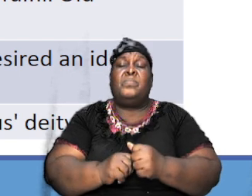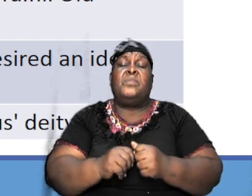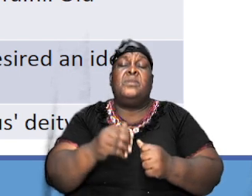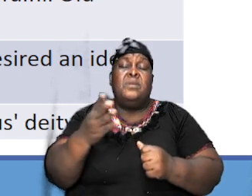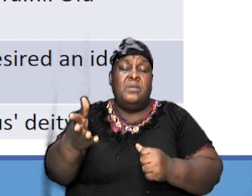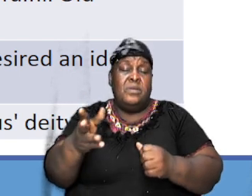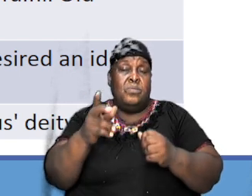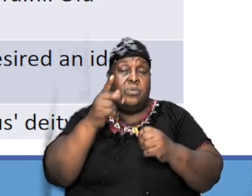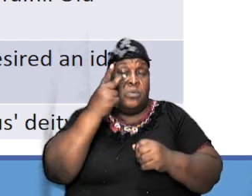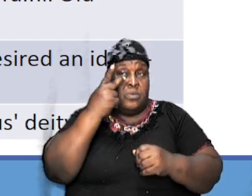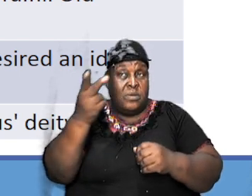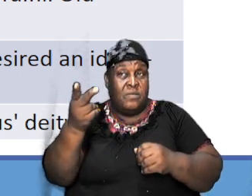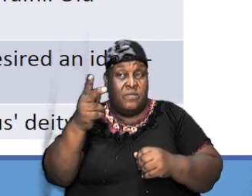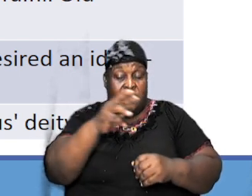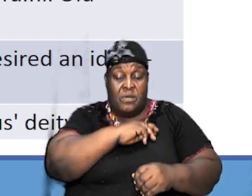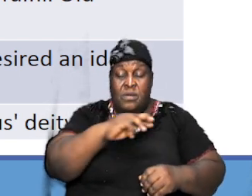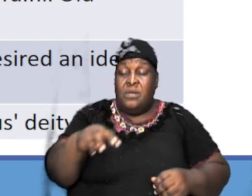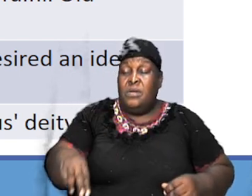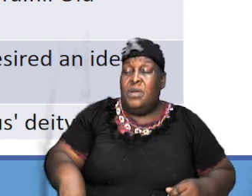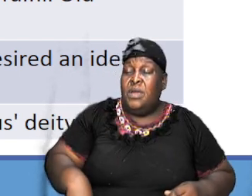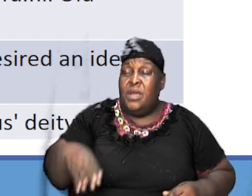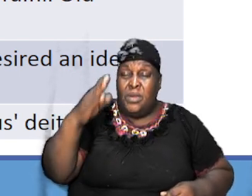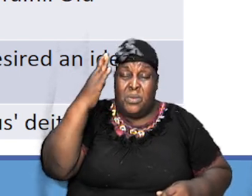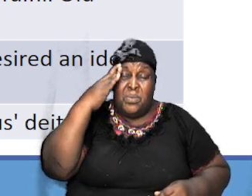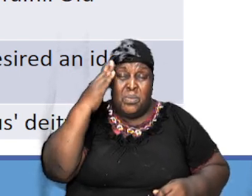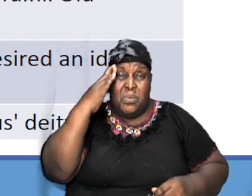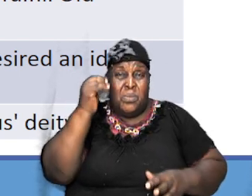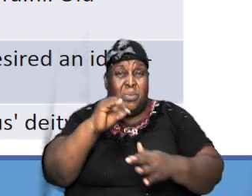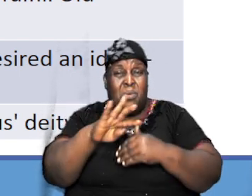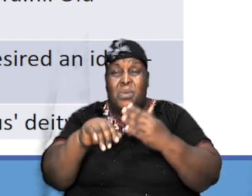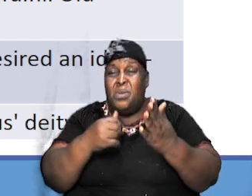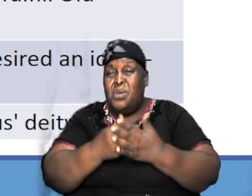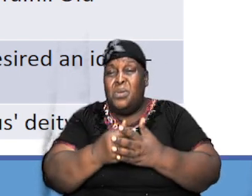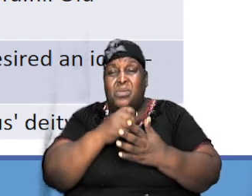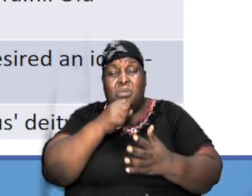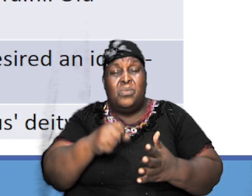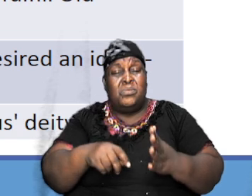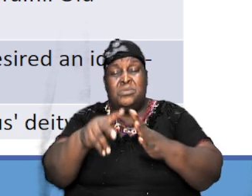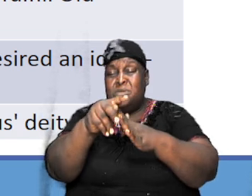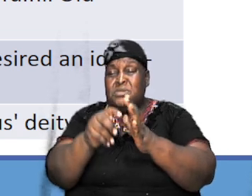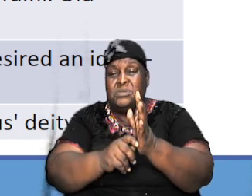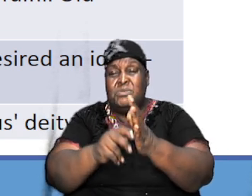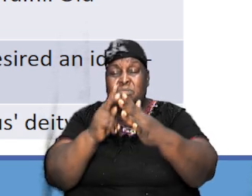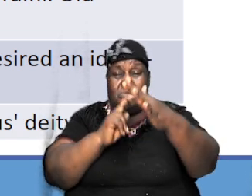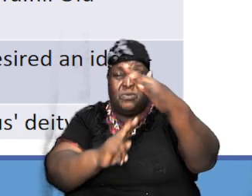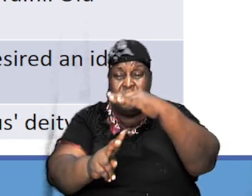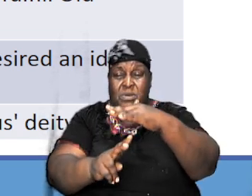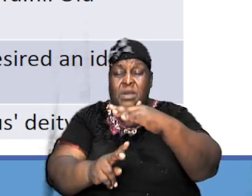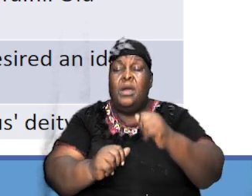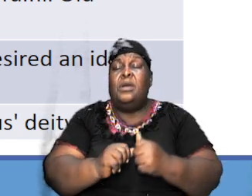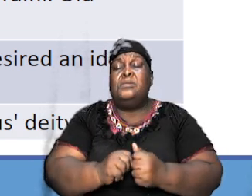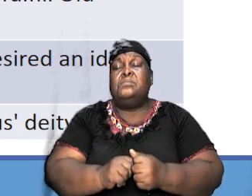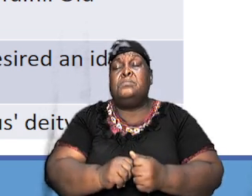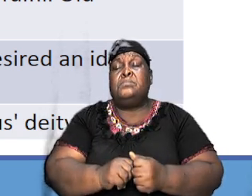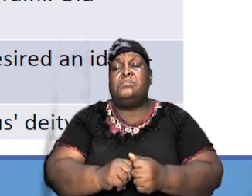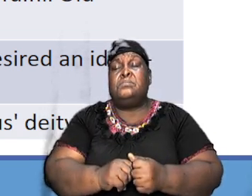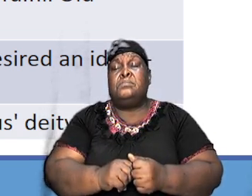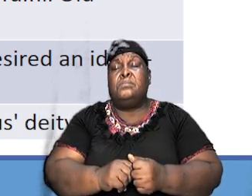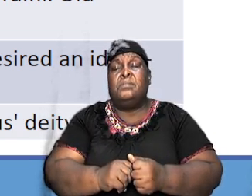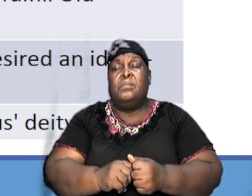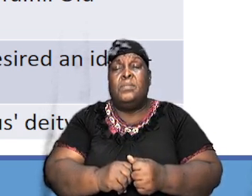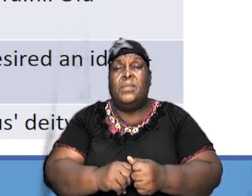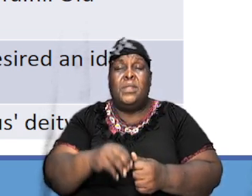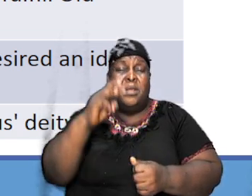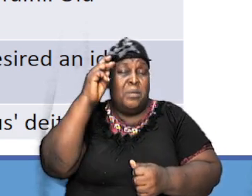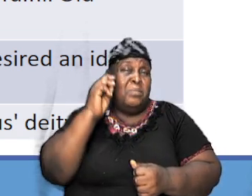Messiah to come, and they knew all the Old Testament prophecies, and Matthew wrote about